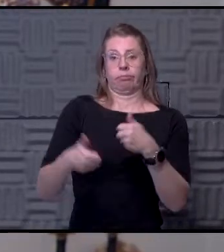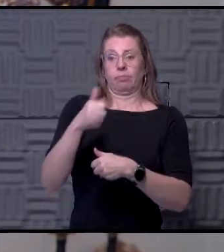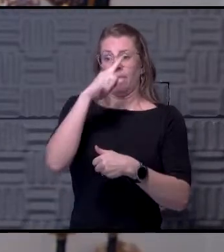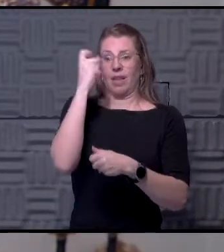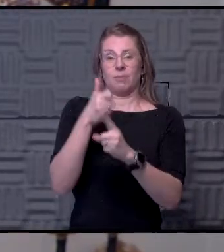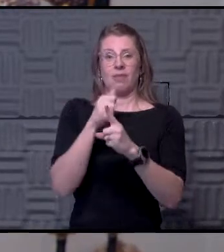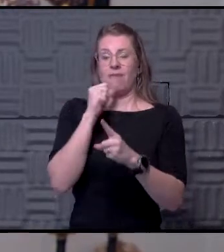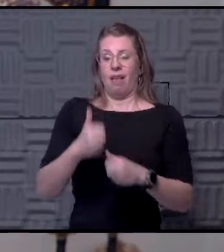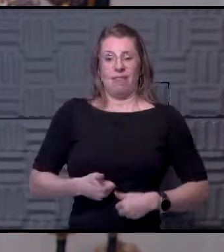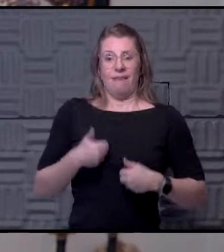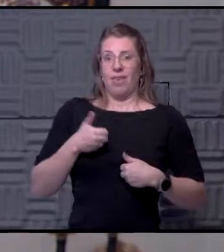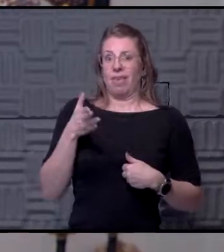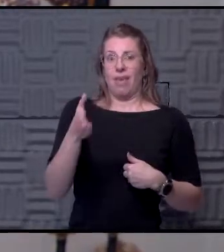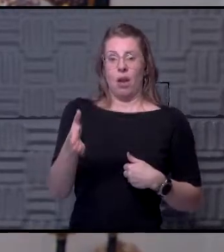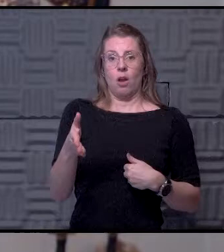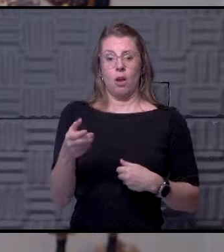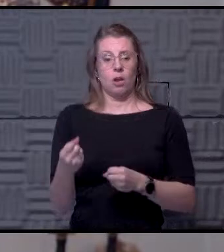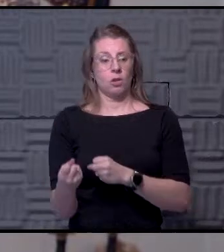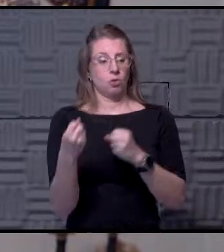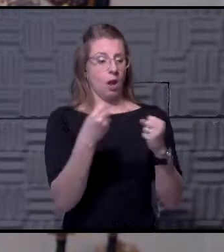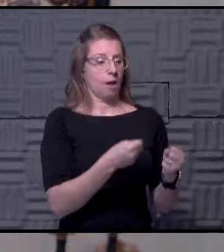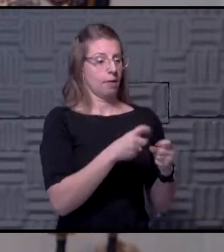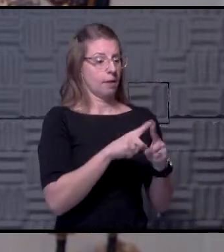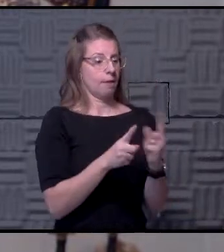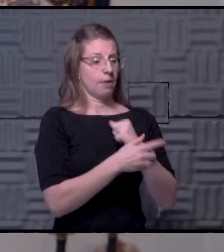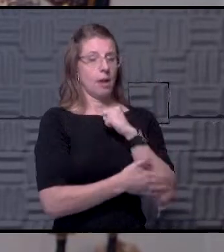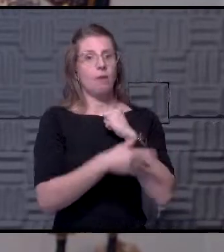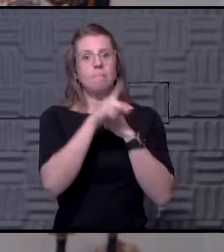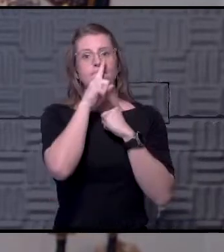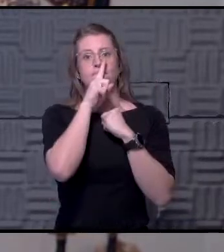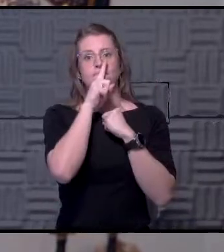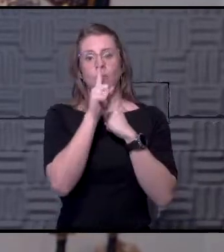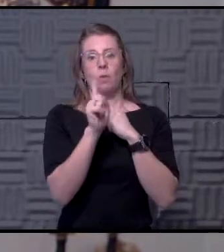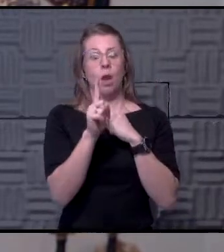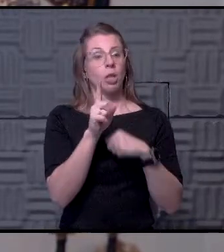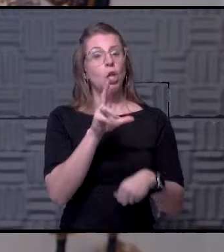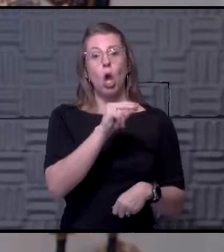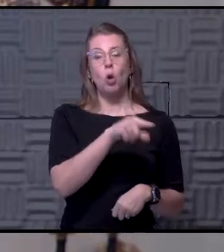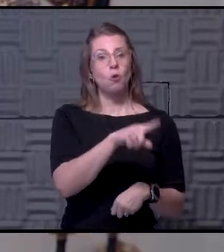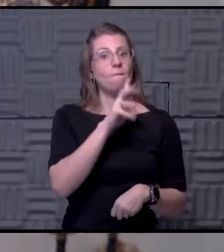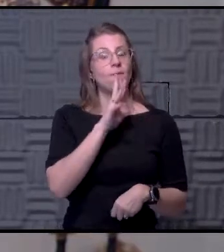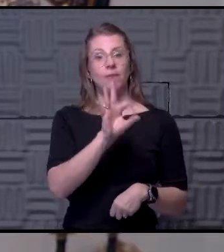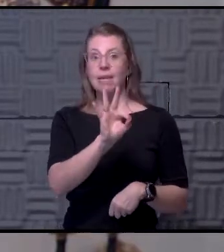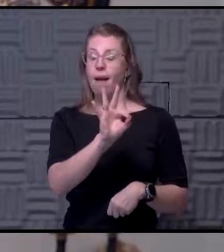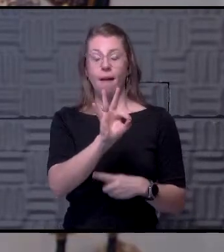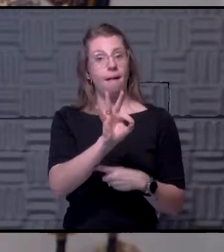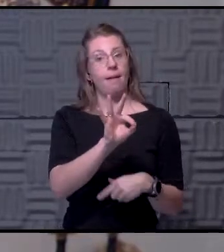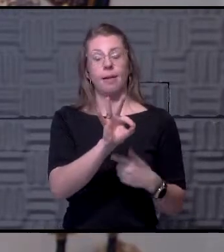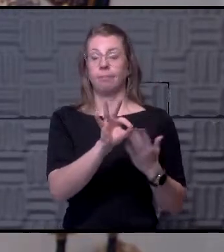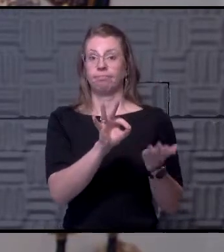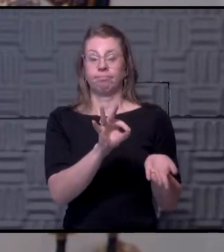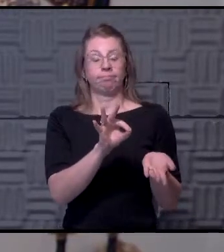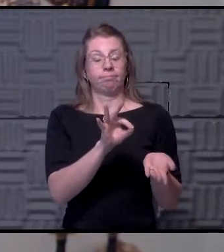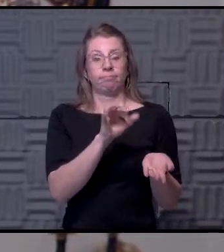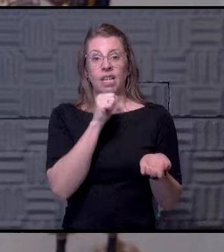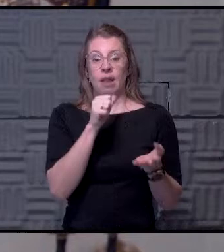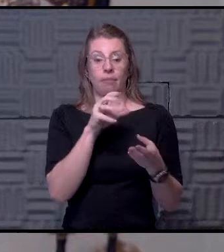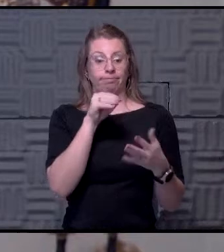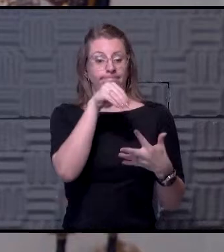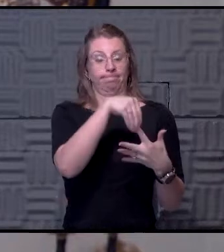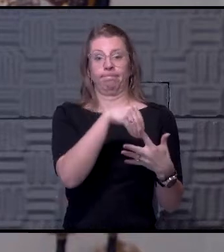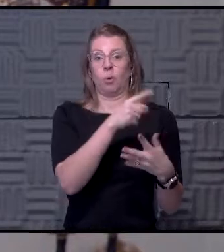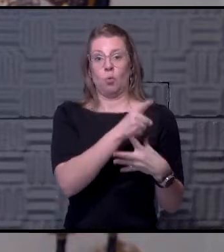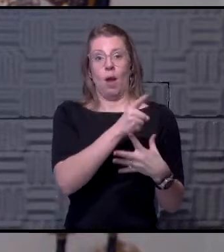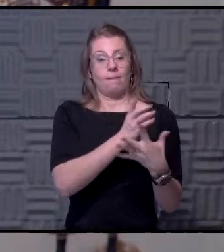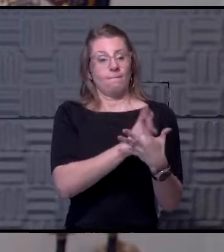in Sedgwood County. He went back to his other county, and I won't mention it, and they said, no, you're at 59, you're not in the right phase, and